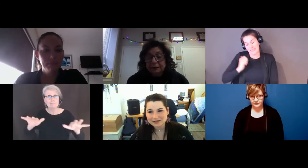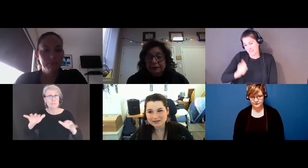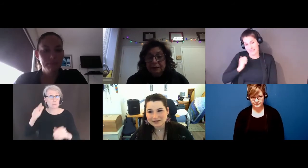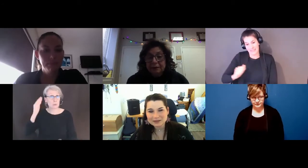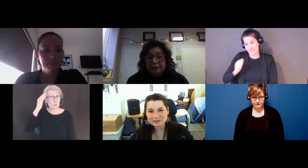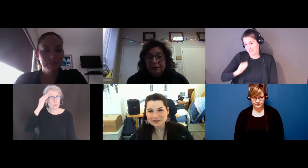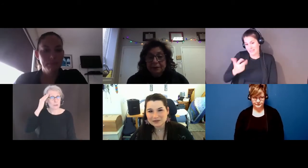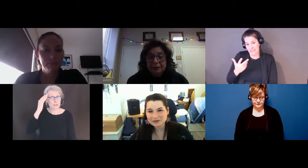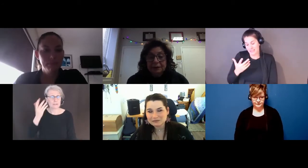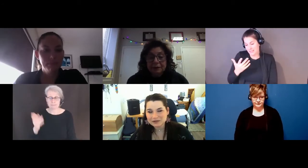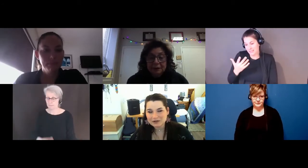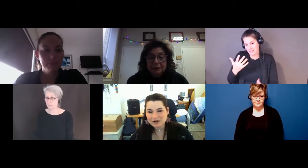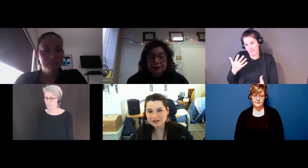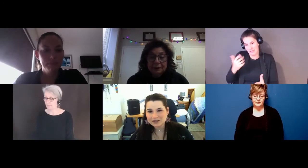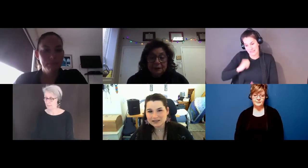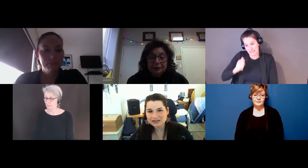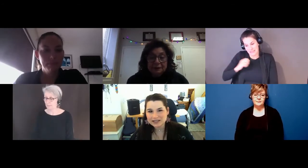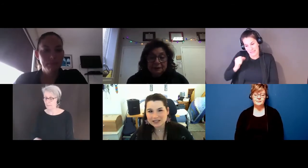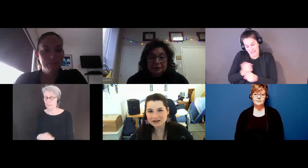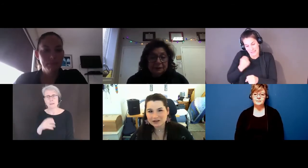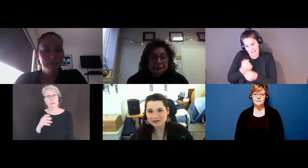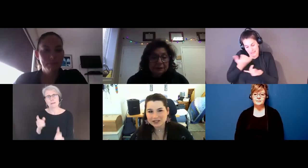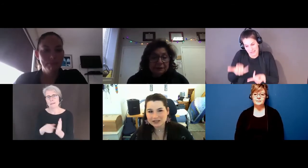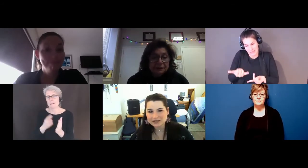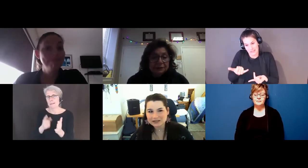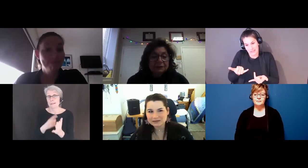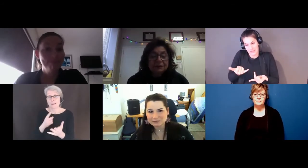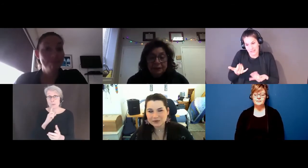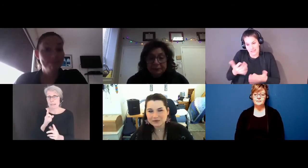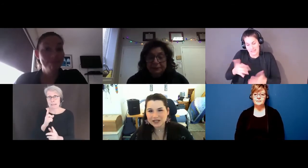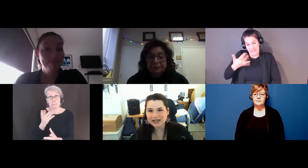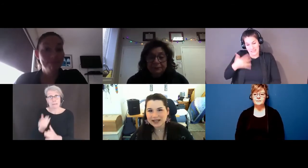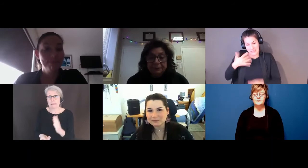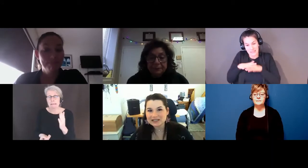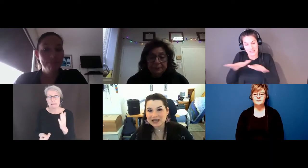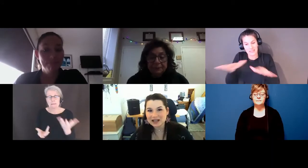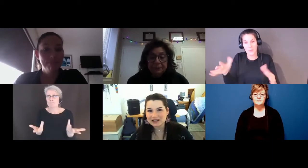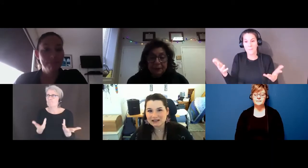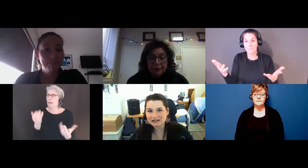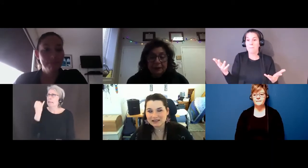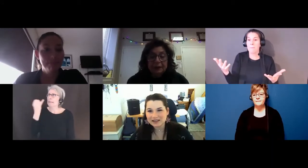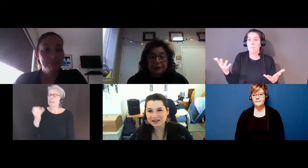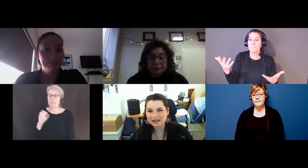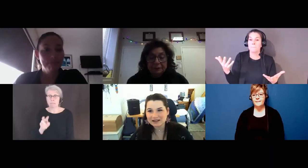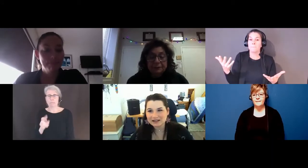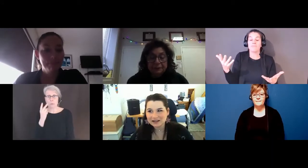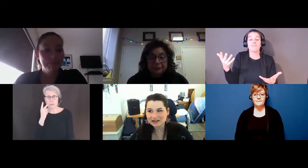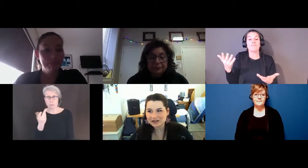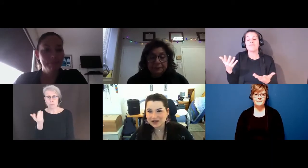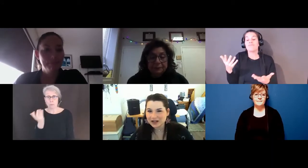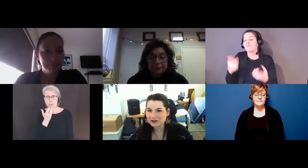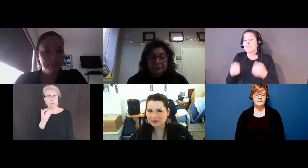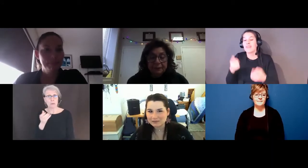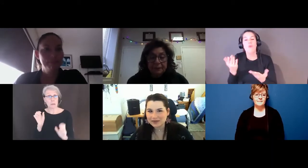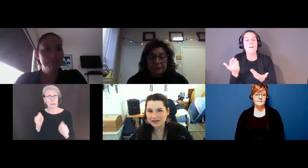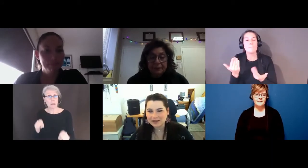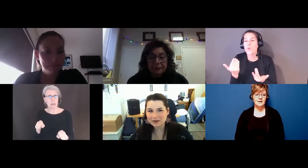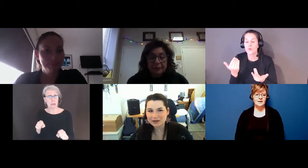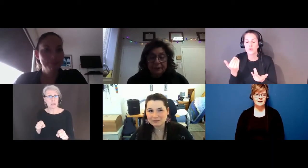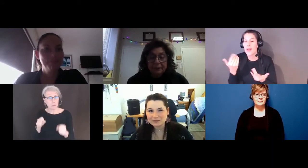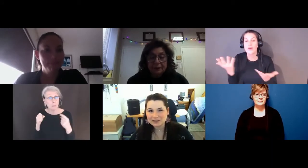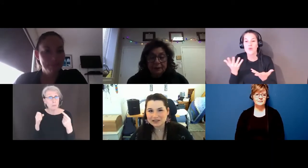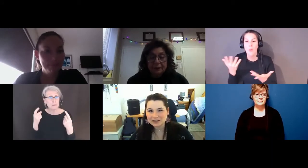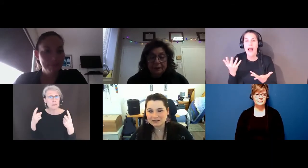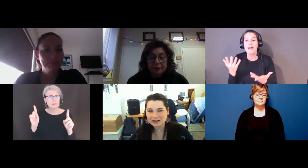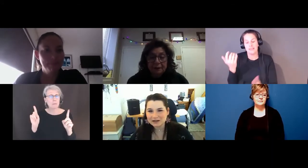yeah, sometimes it's all you need is an idea. All you need is yeah, proof that it can be done, and yeah, then you're like, oh, then I think I